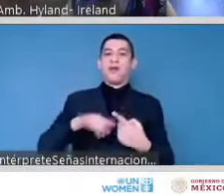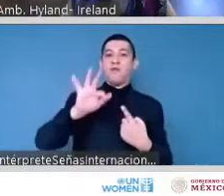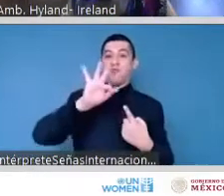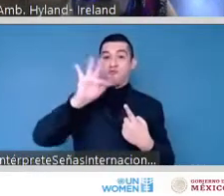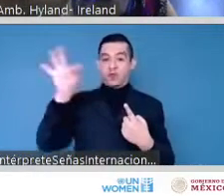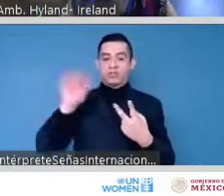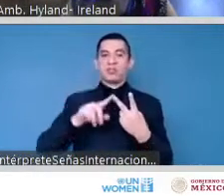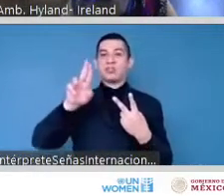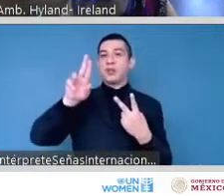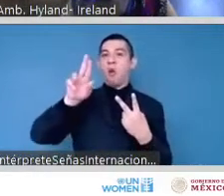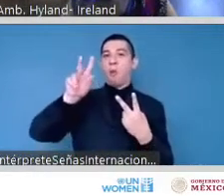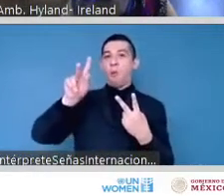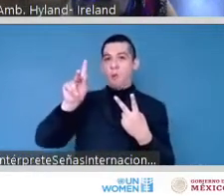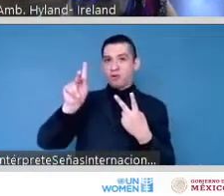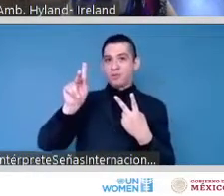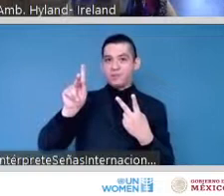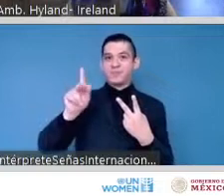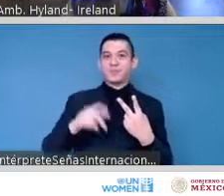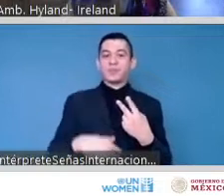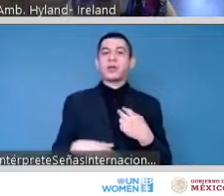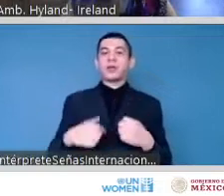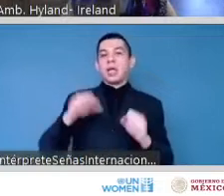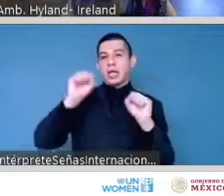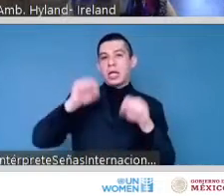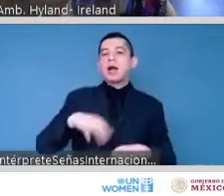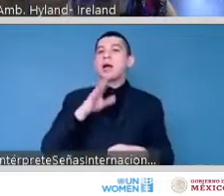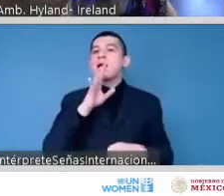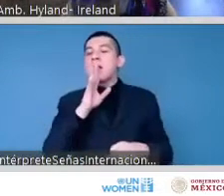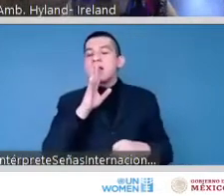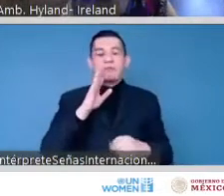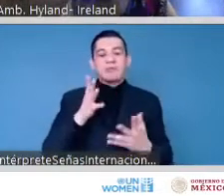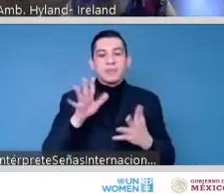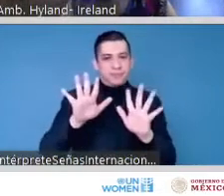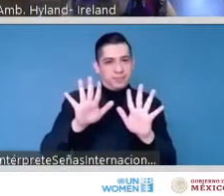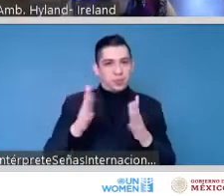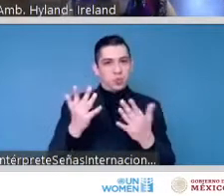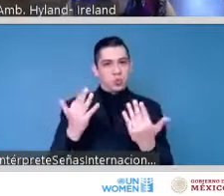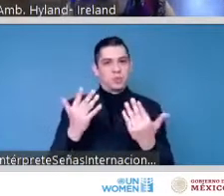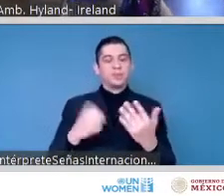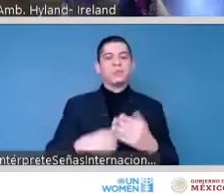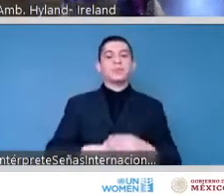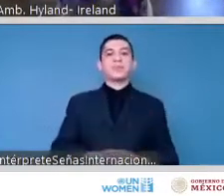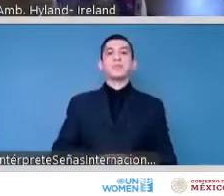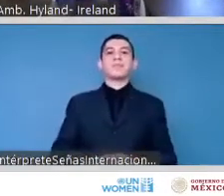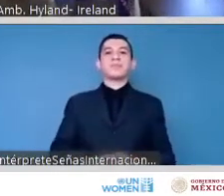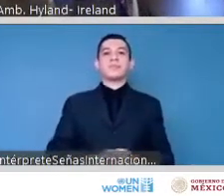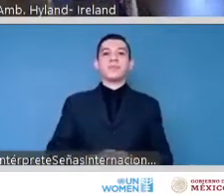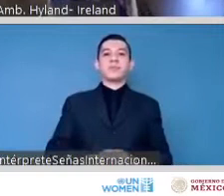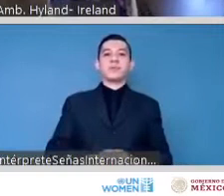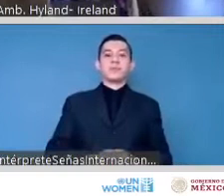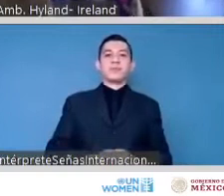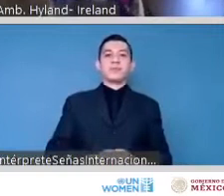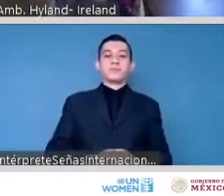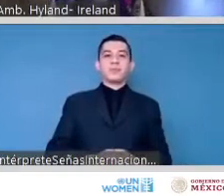Alors, pour commencer, je dirais qu'avant tout, c'est essentiel que le progrès ne dépend pas de